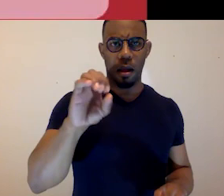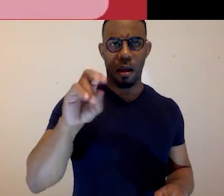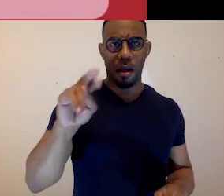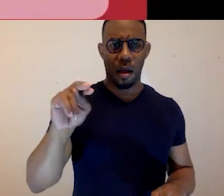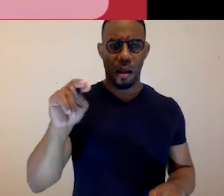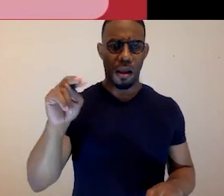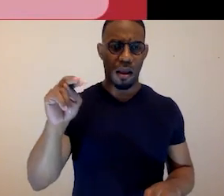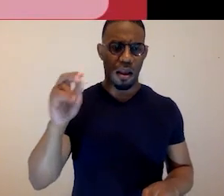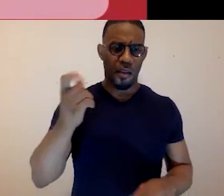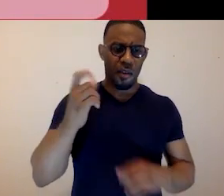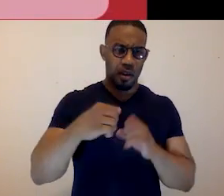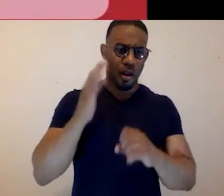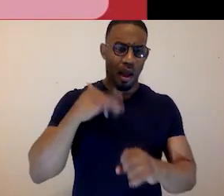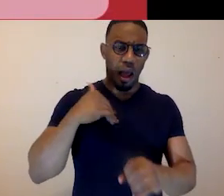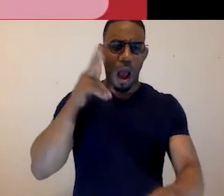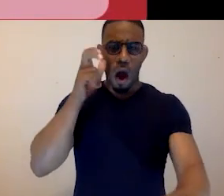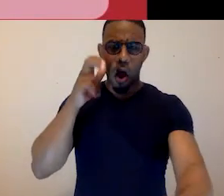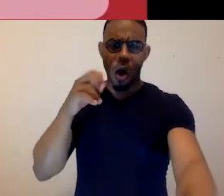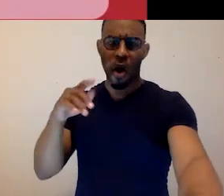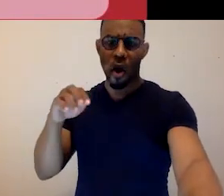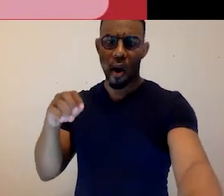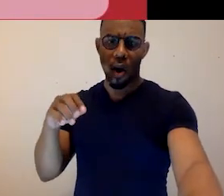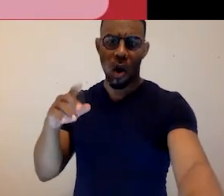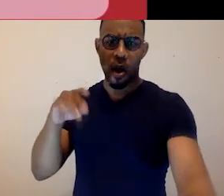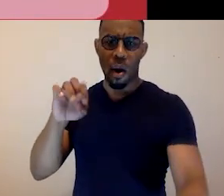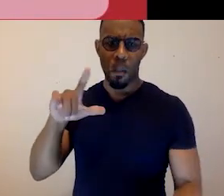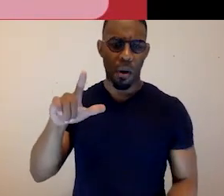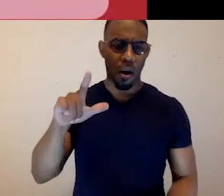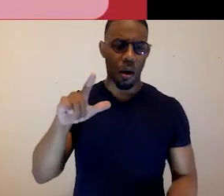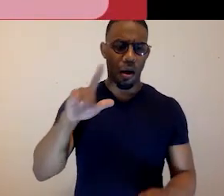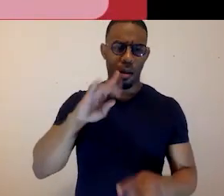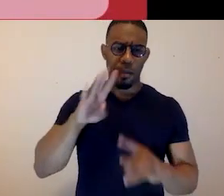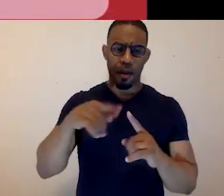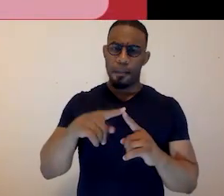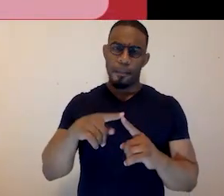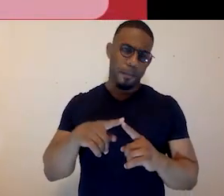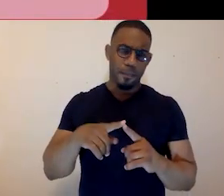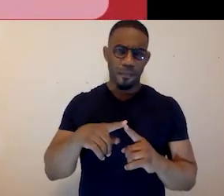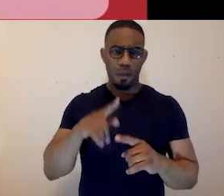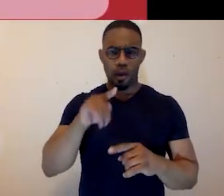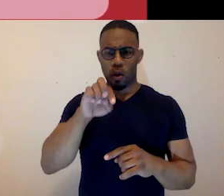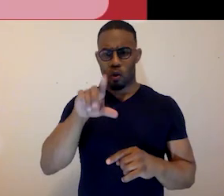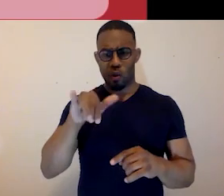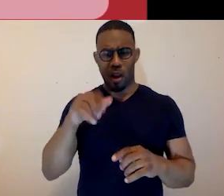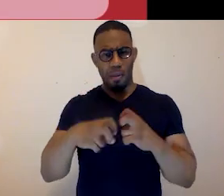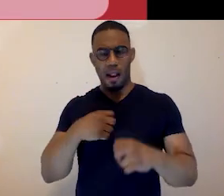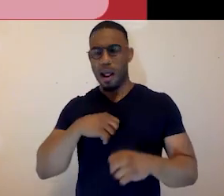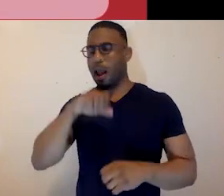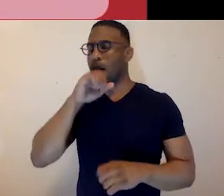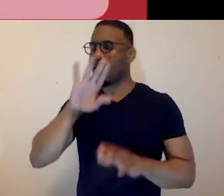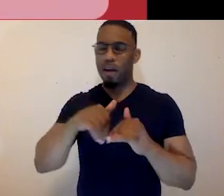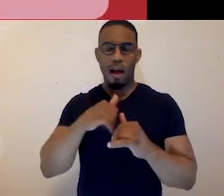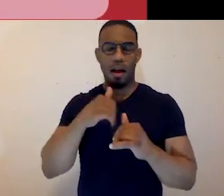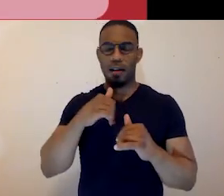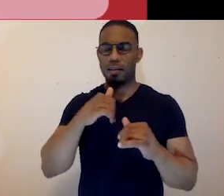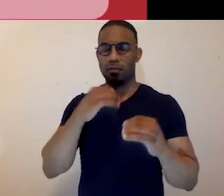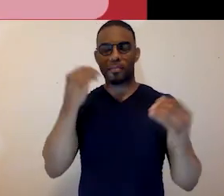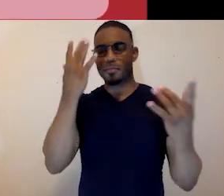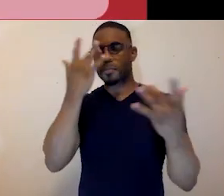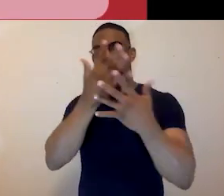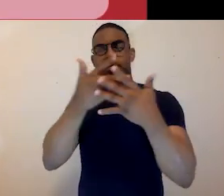couple of years ago, and I heard Paul Fenwick speak about the trolley problem. And I love how